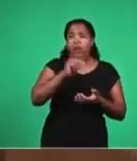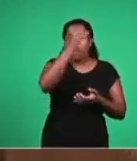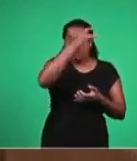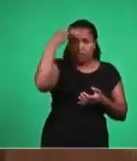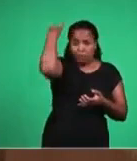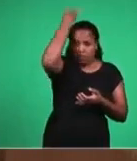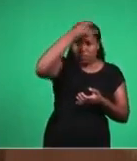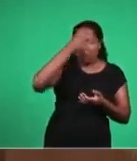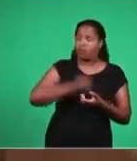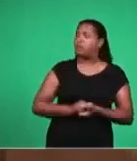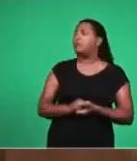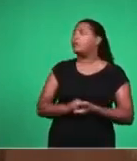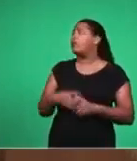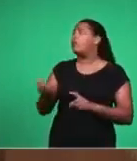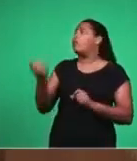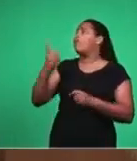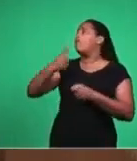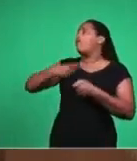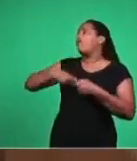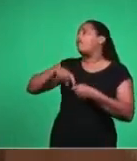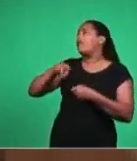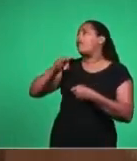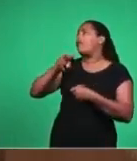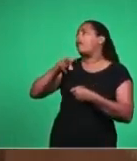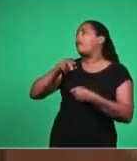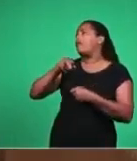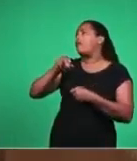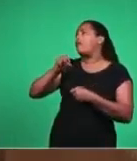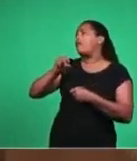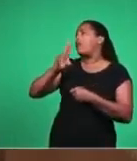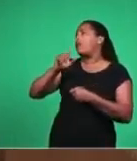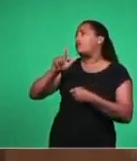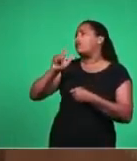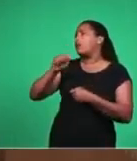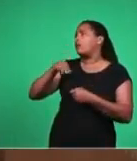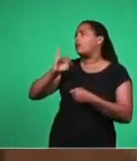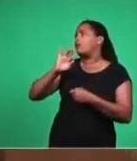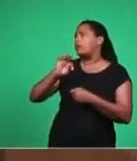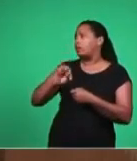Holy Spirit. But he's gone. Return.